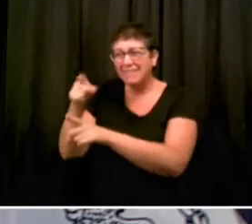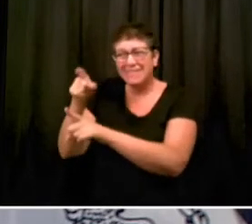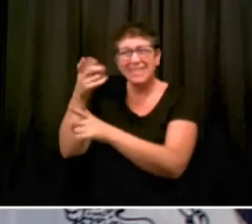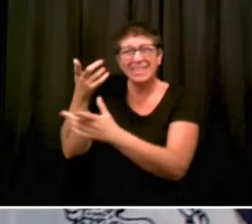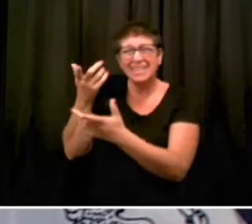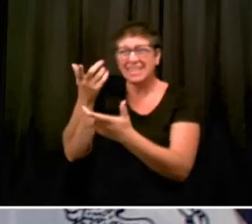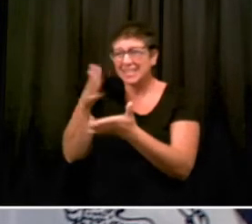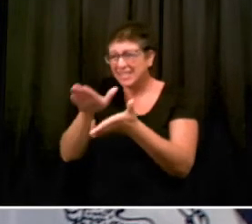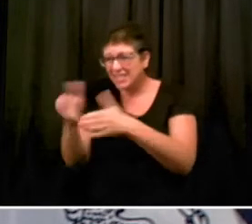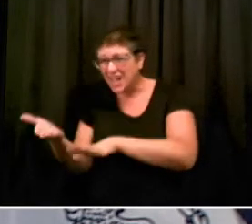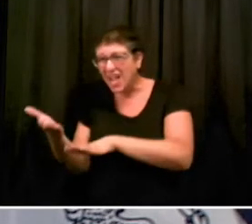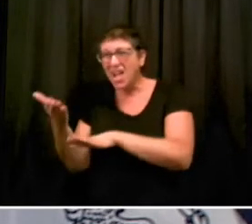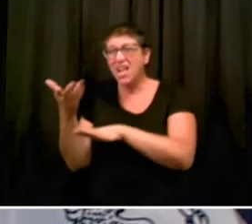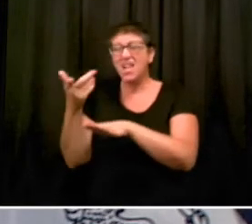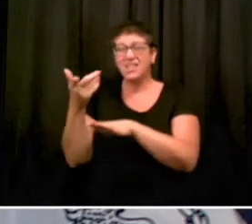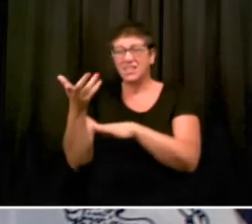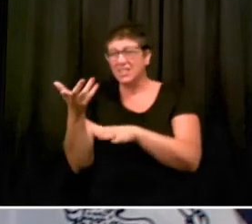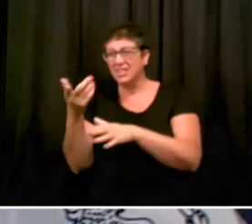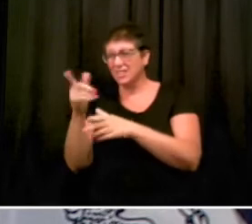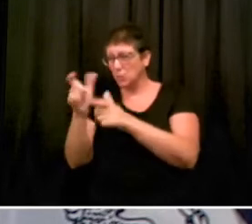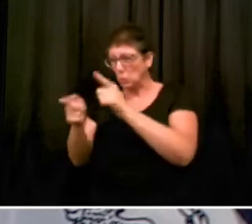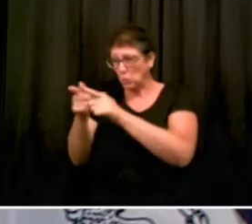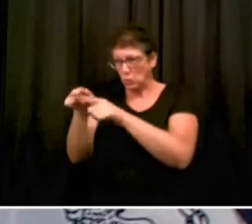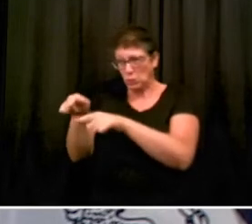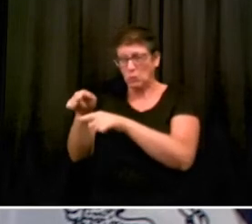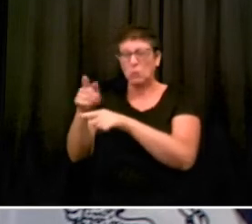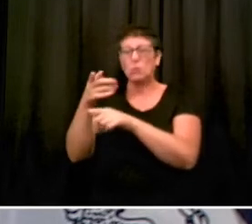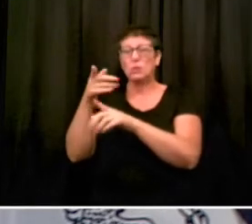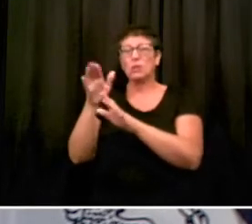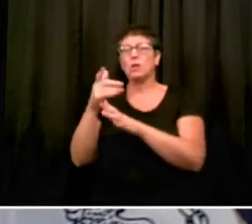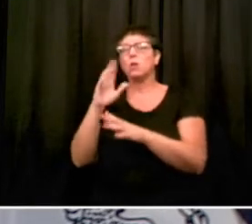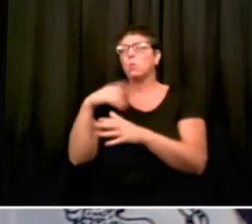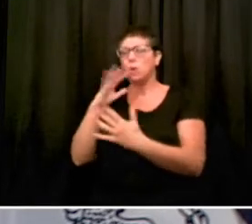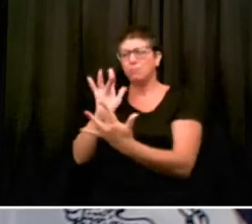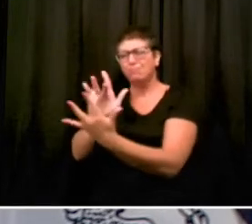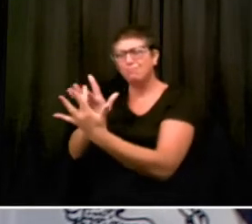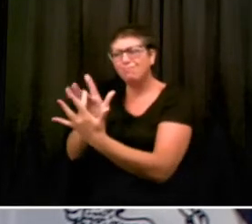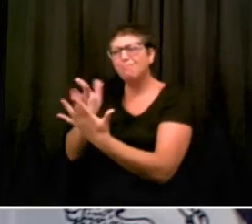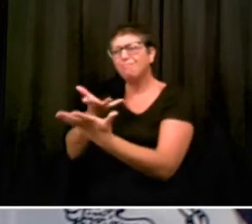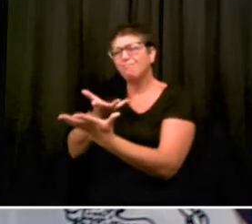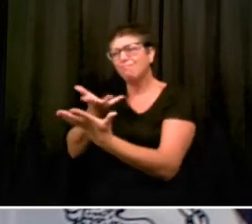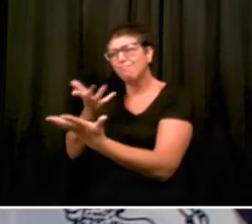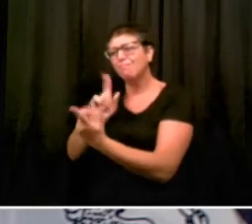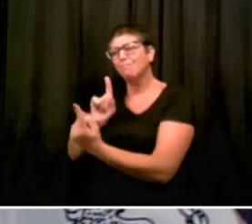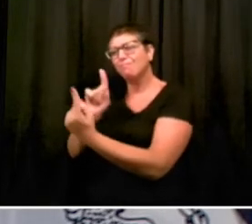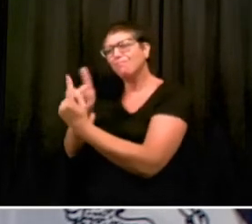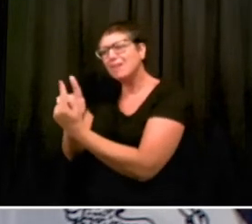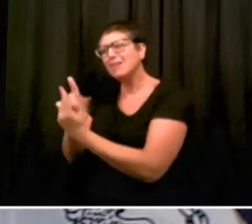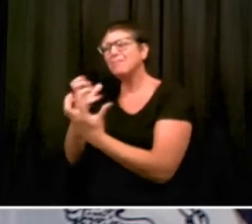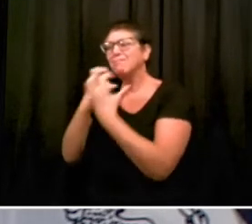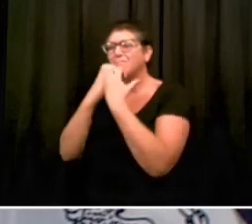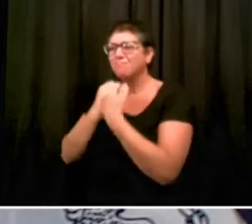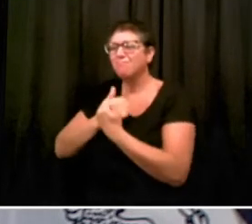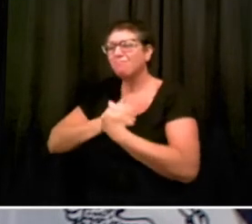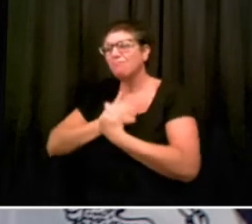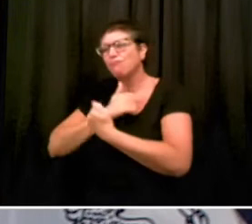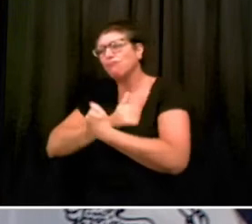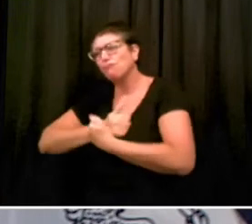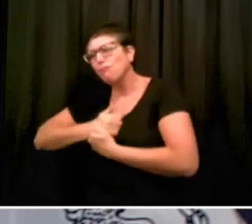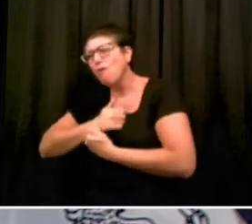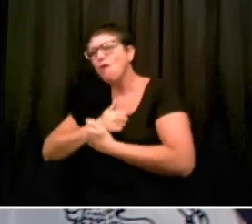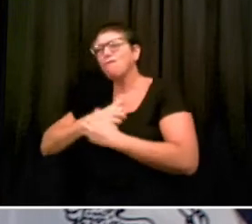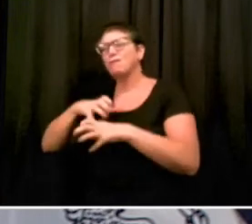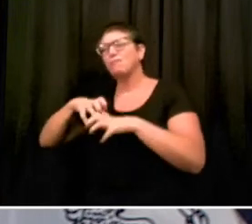We spent time with his mom and his grandma, and it was one of the most painful things I've experienced in a long time. We are feeling this violence